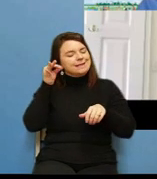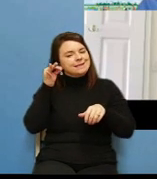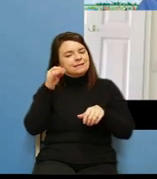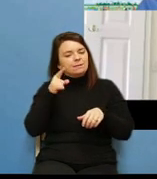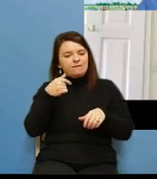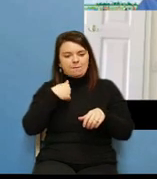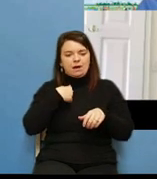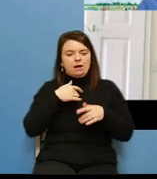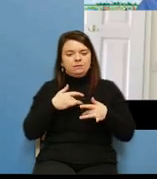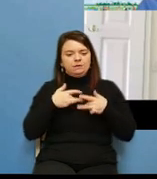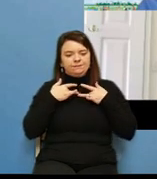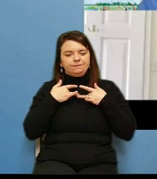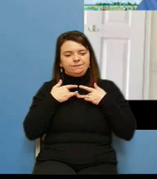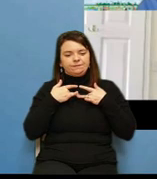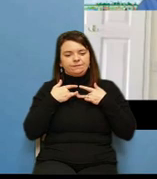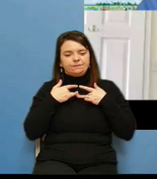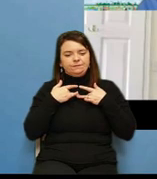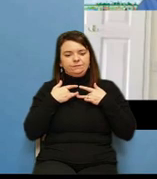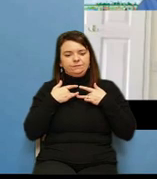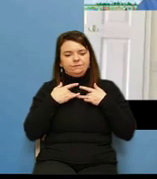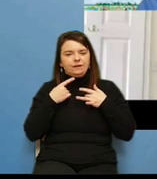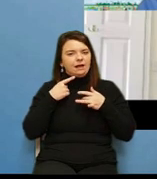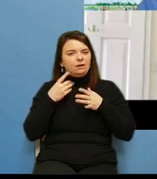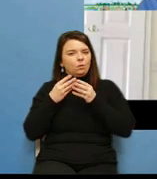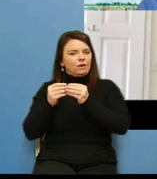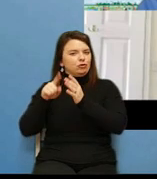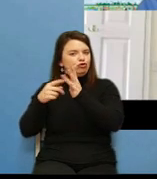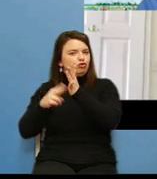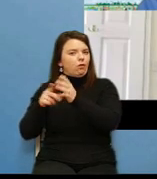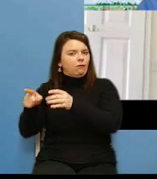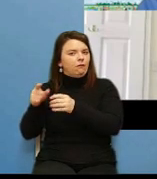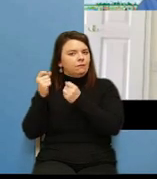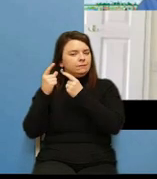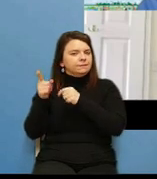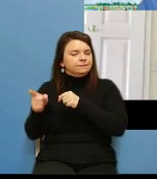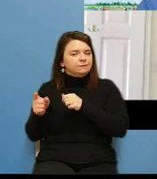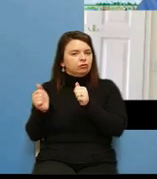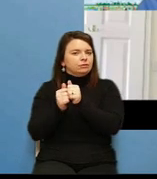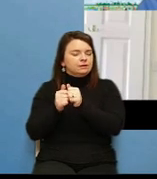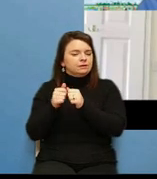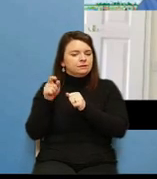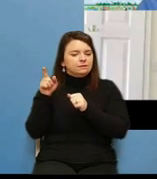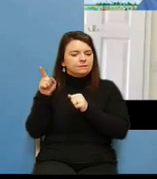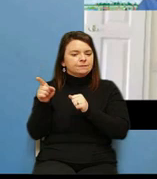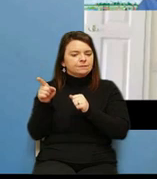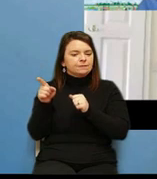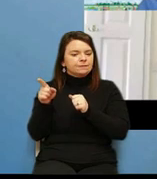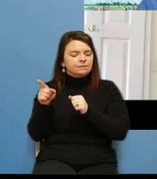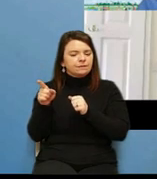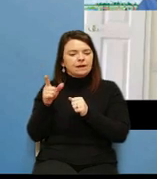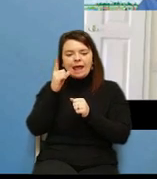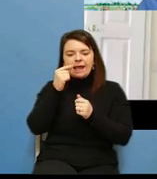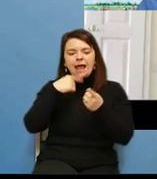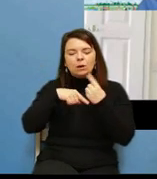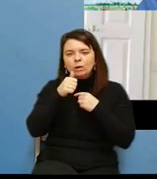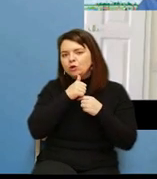the committee. From my side, I very much sentiment-wise, I'm with John for the obvious reasons